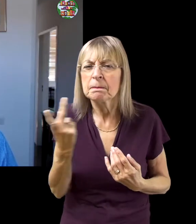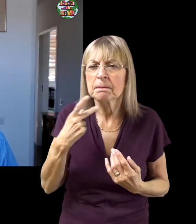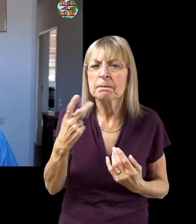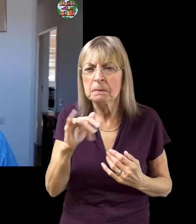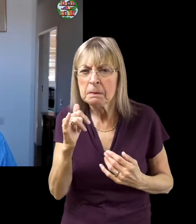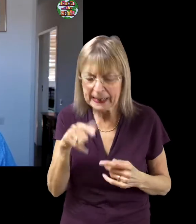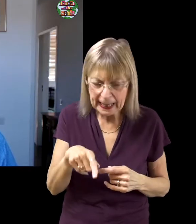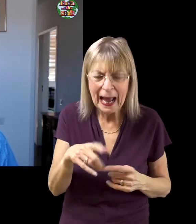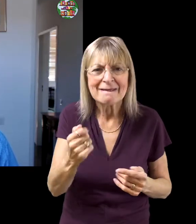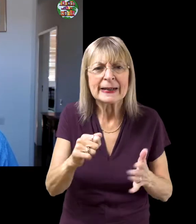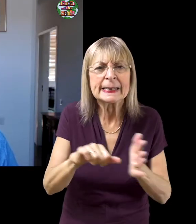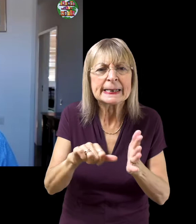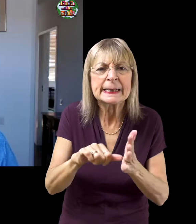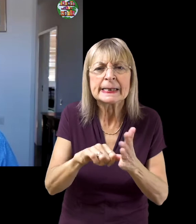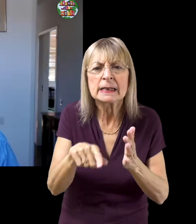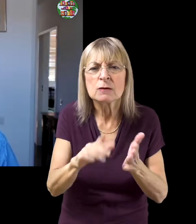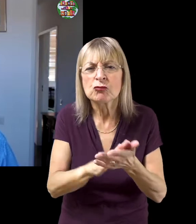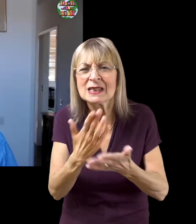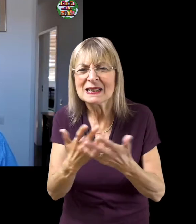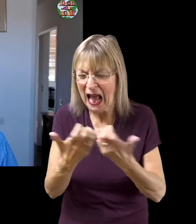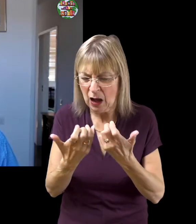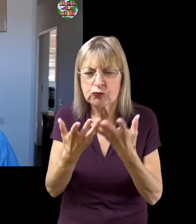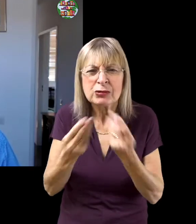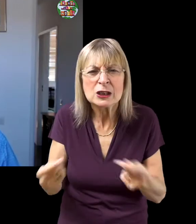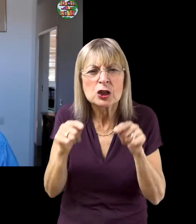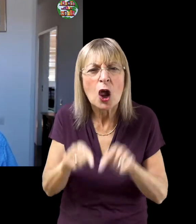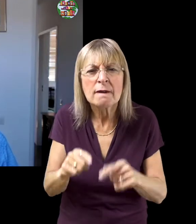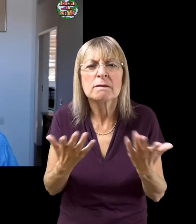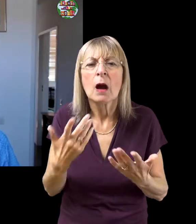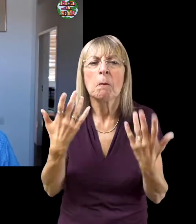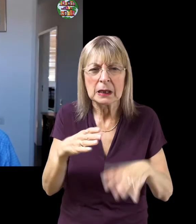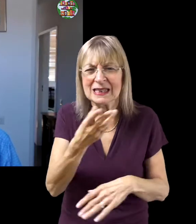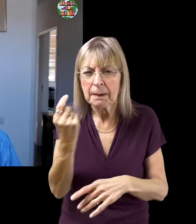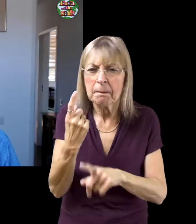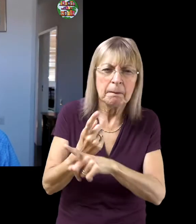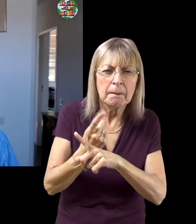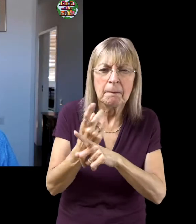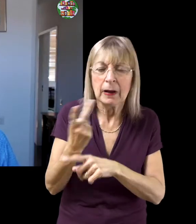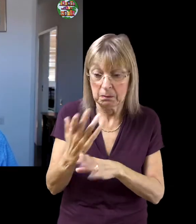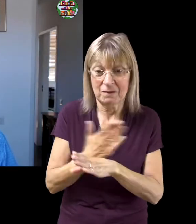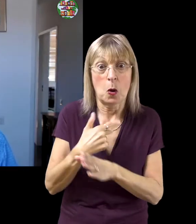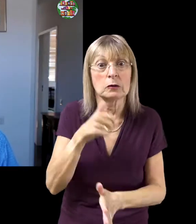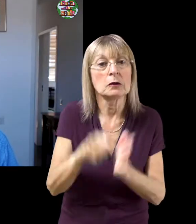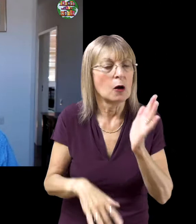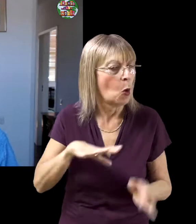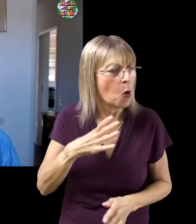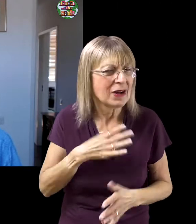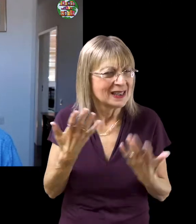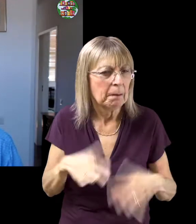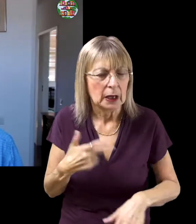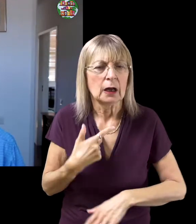things that were a bit problematic for the translation and how we could resolve them. So we already had some discussions before I even